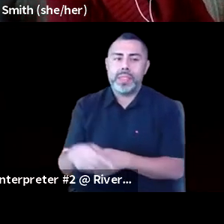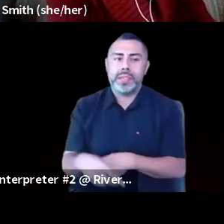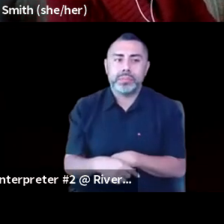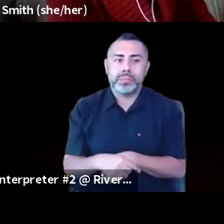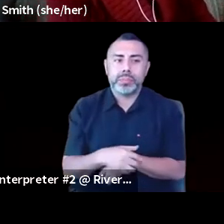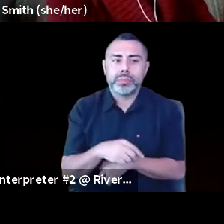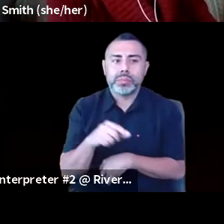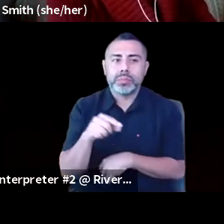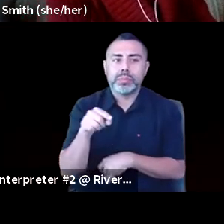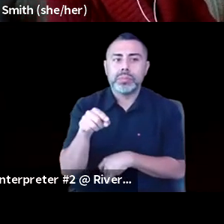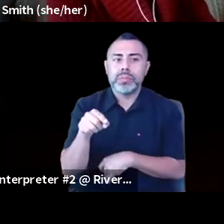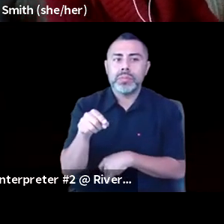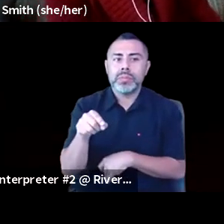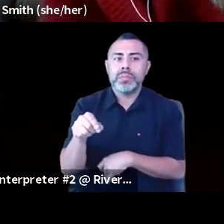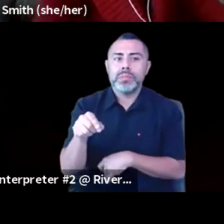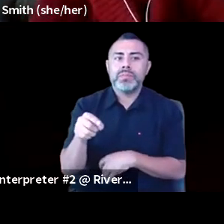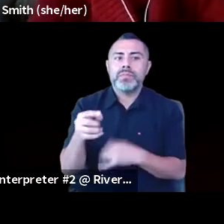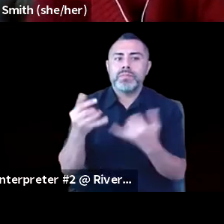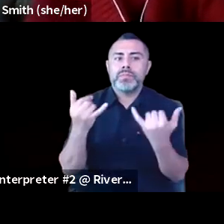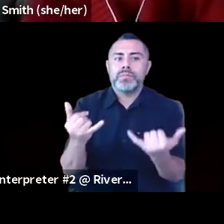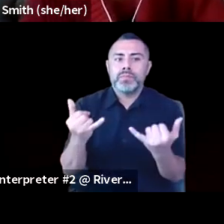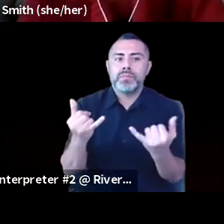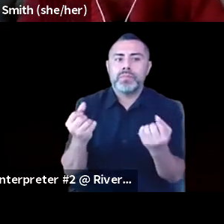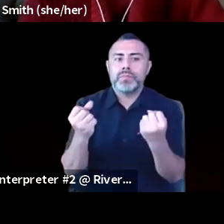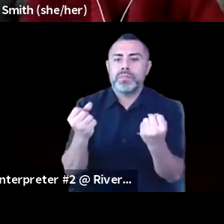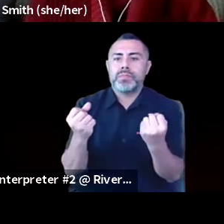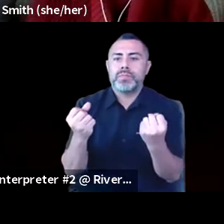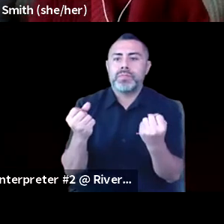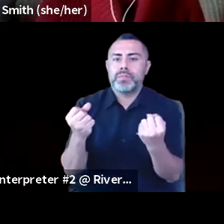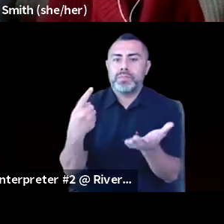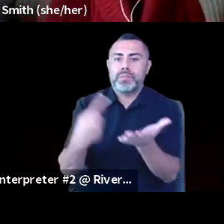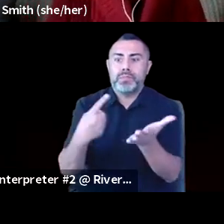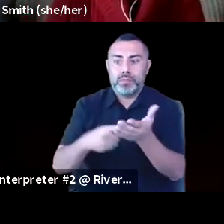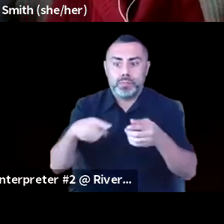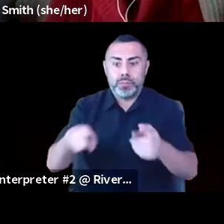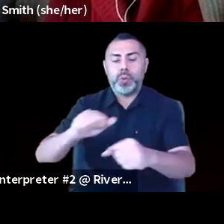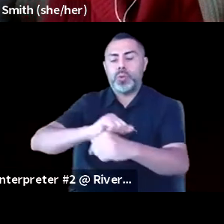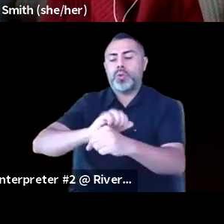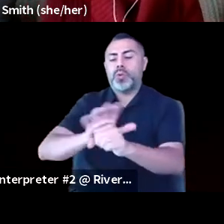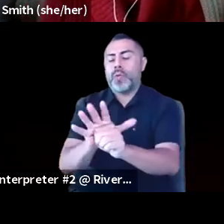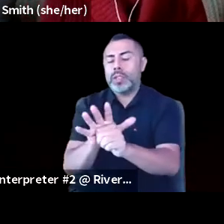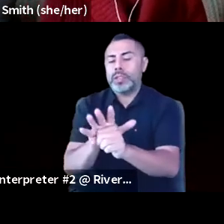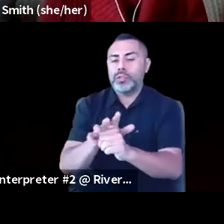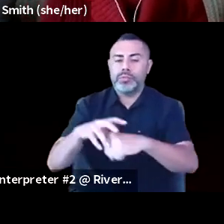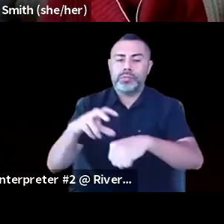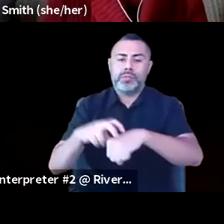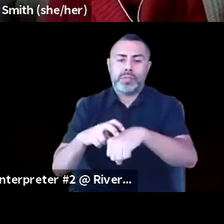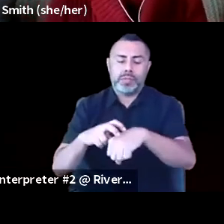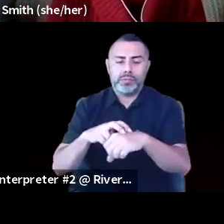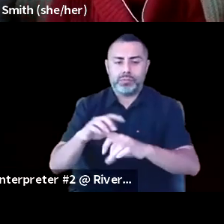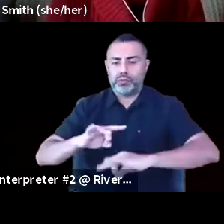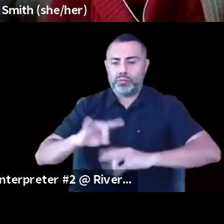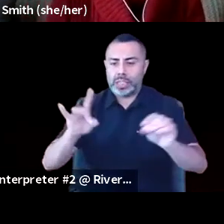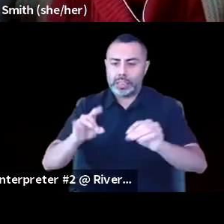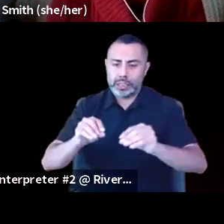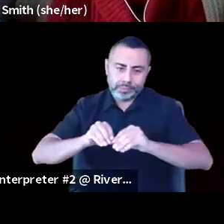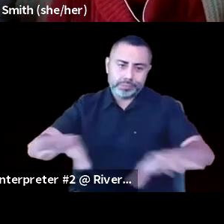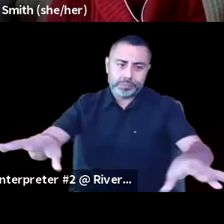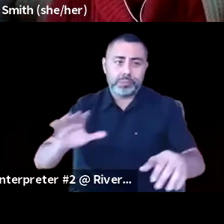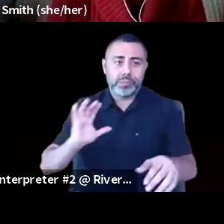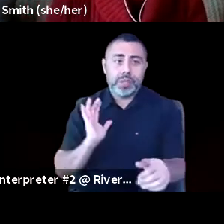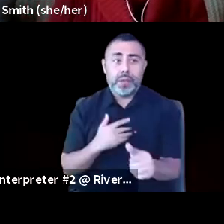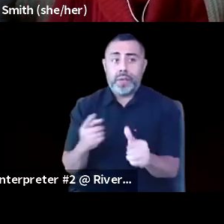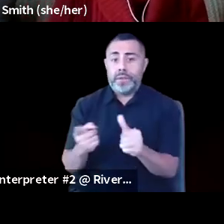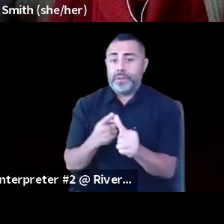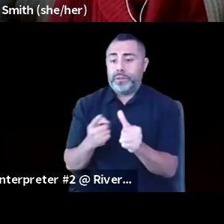culture makers in the midst of the COVID-19 crisis. Our first session dealt with a broad spectrum of urgent topics that